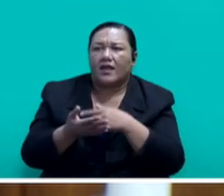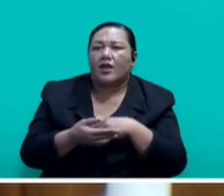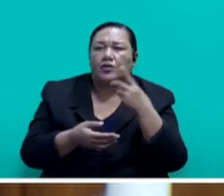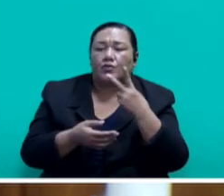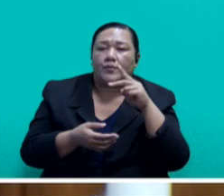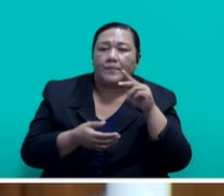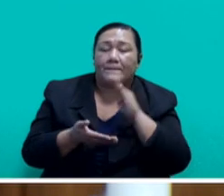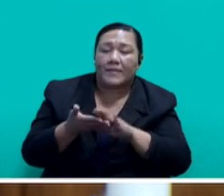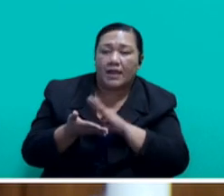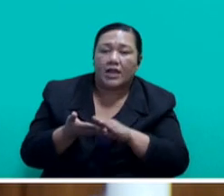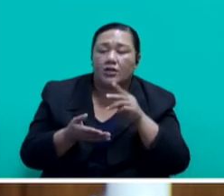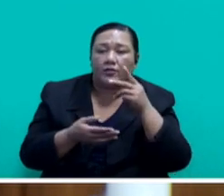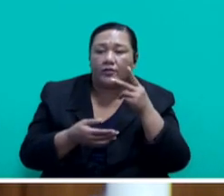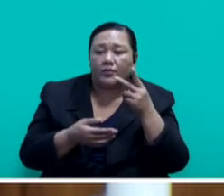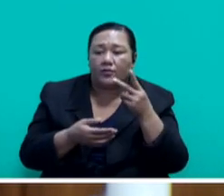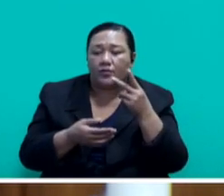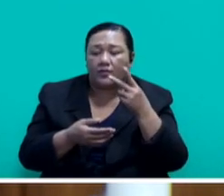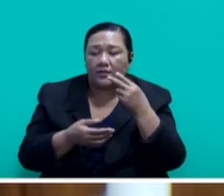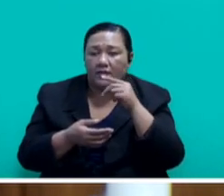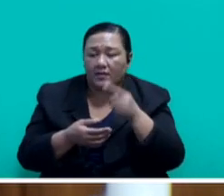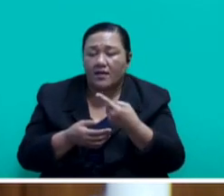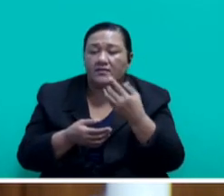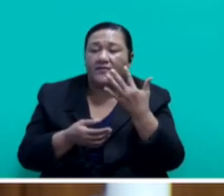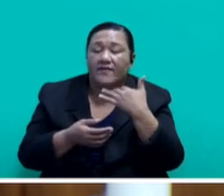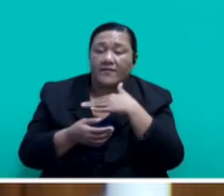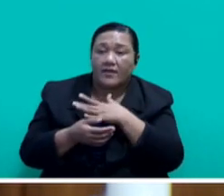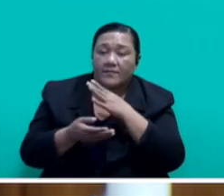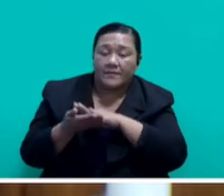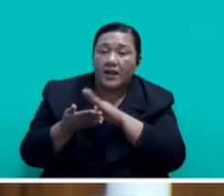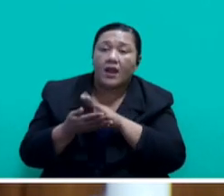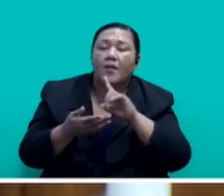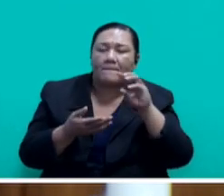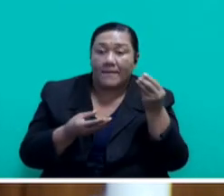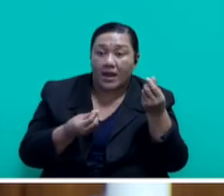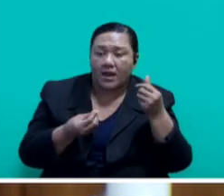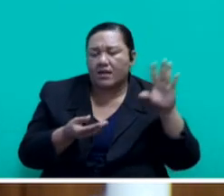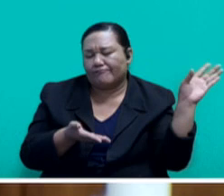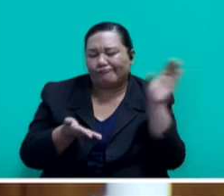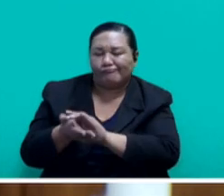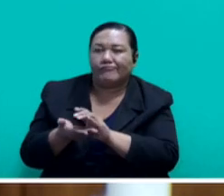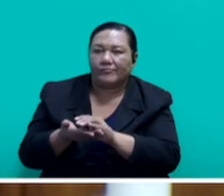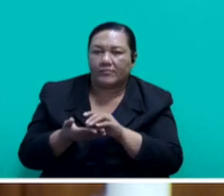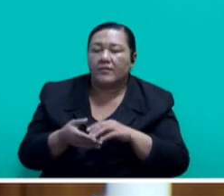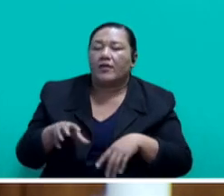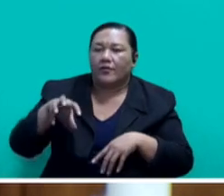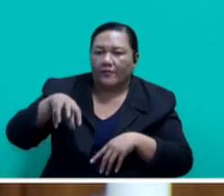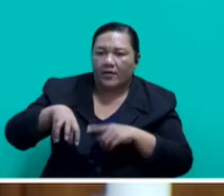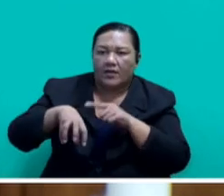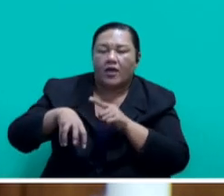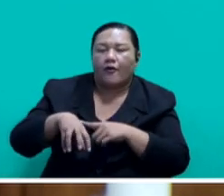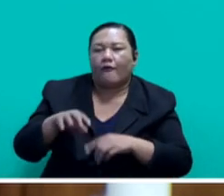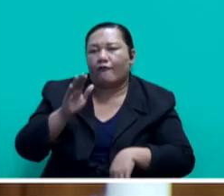$2,556,500 has been allocated to National OHS and Workers' Compensation Service, and my ministry is fully responsible